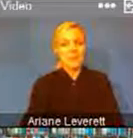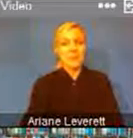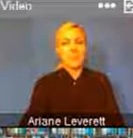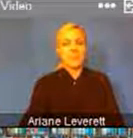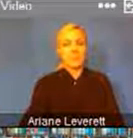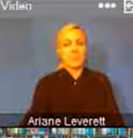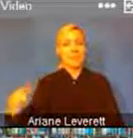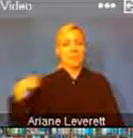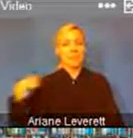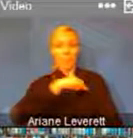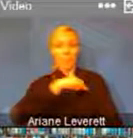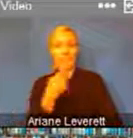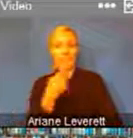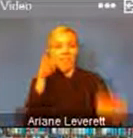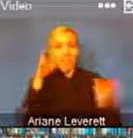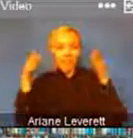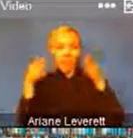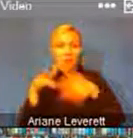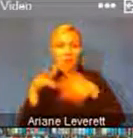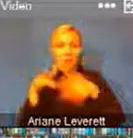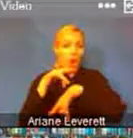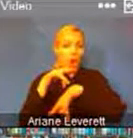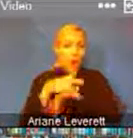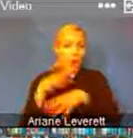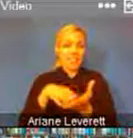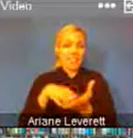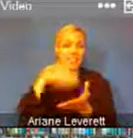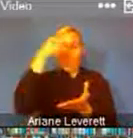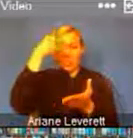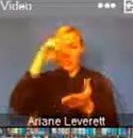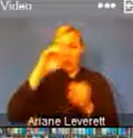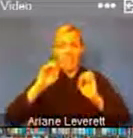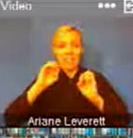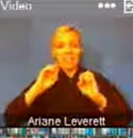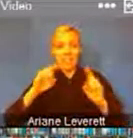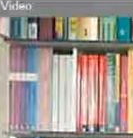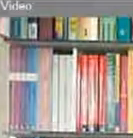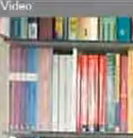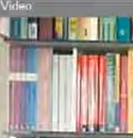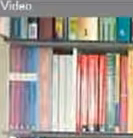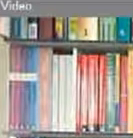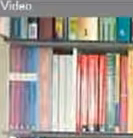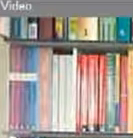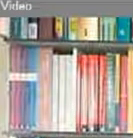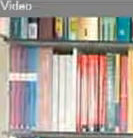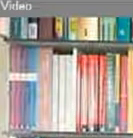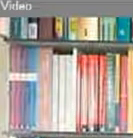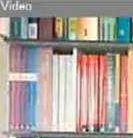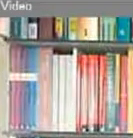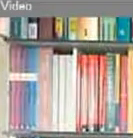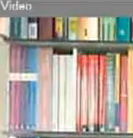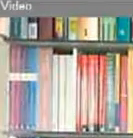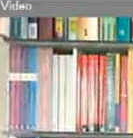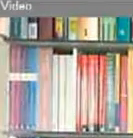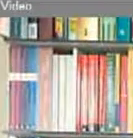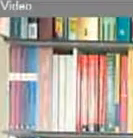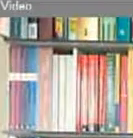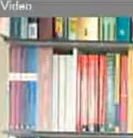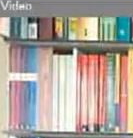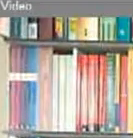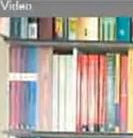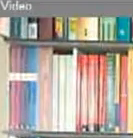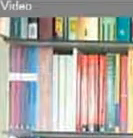And they also increased government accountability, which is also important for the public to see. In Pakistan,